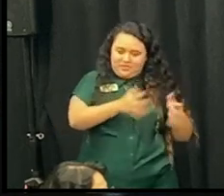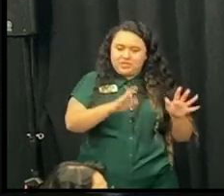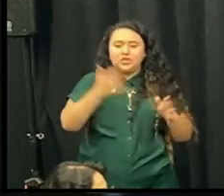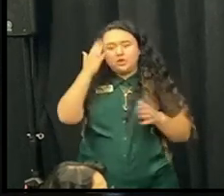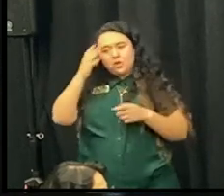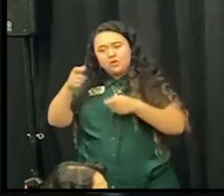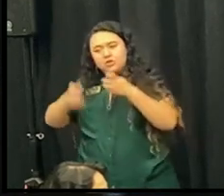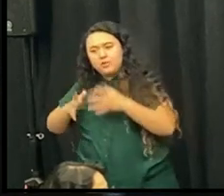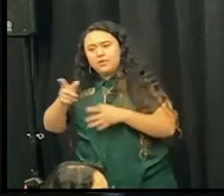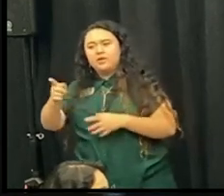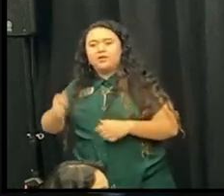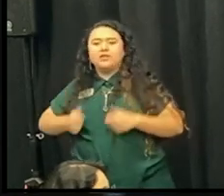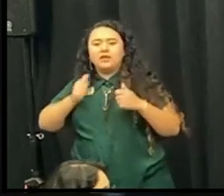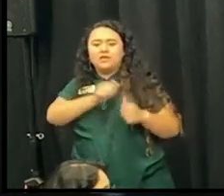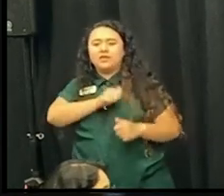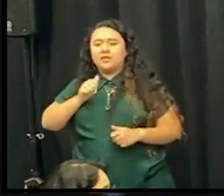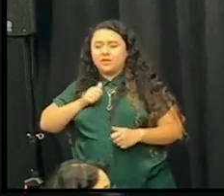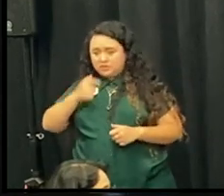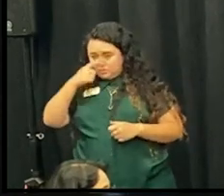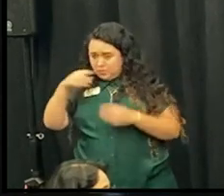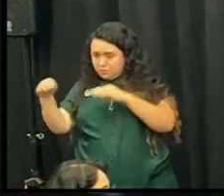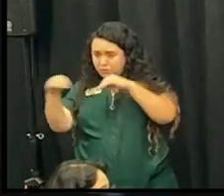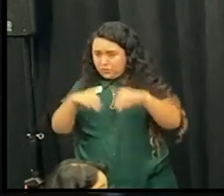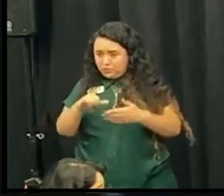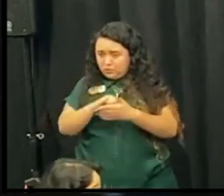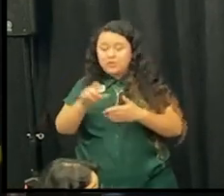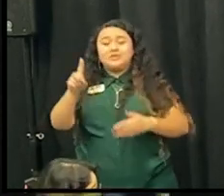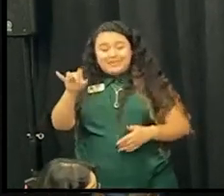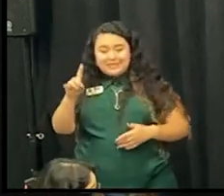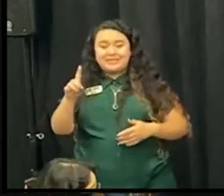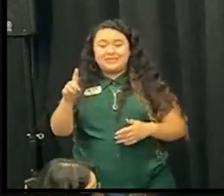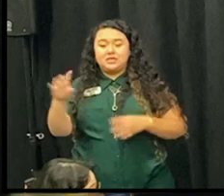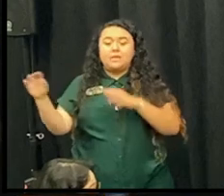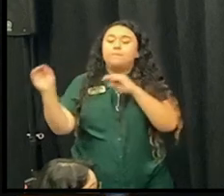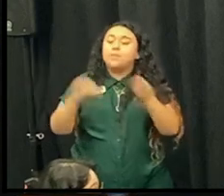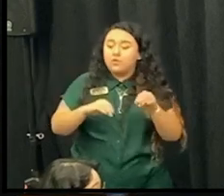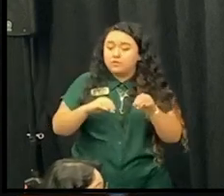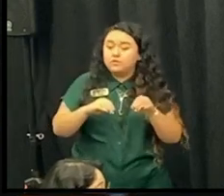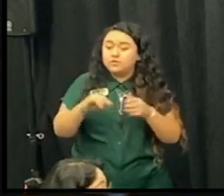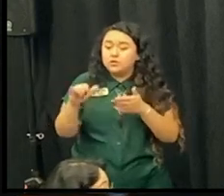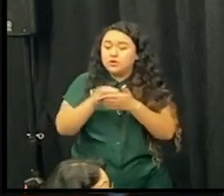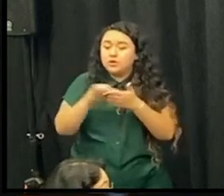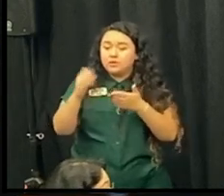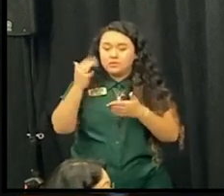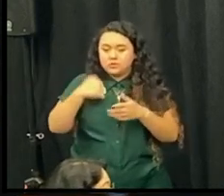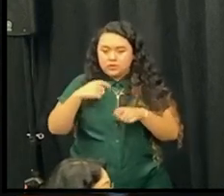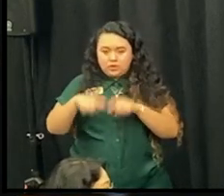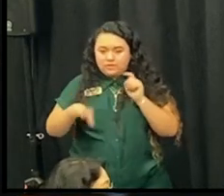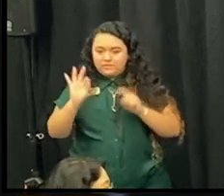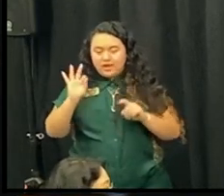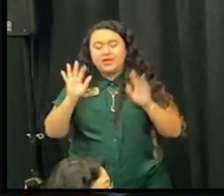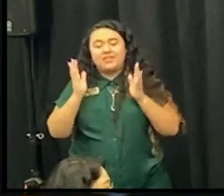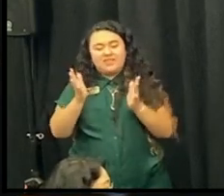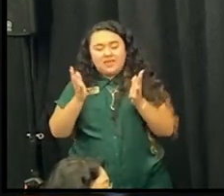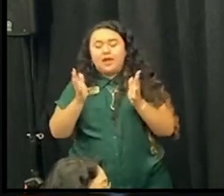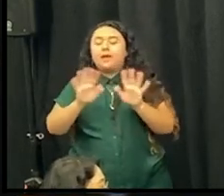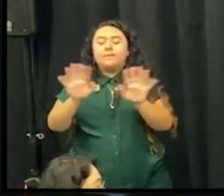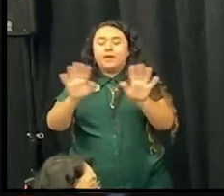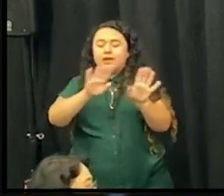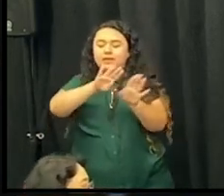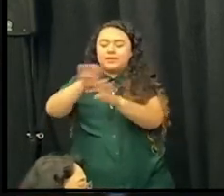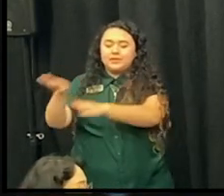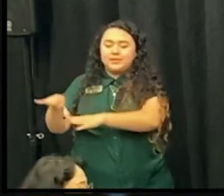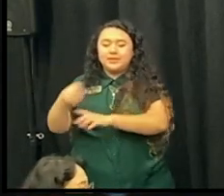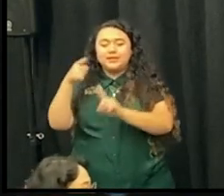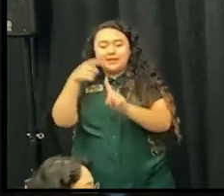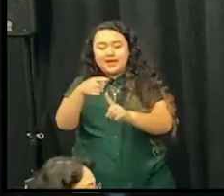who lived in Atlanta, and she asked her to move to New York, and she did, and she moved to New York, because we couldn't. Anyway, all of that was to say, at the end of